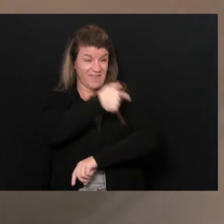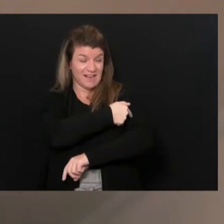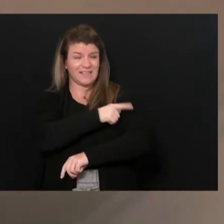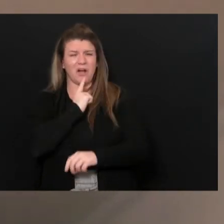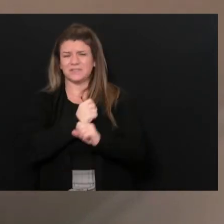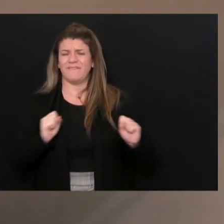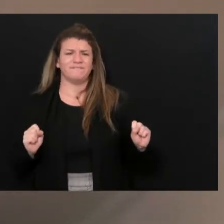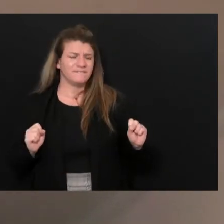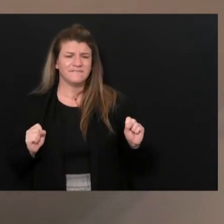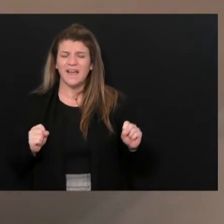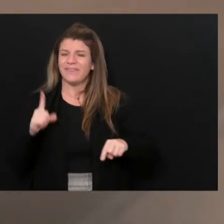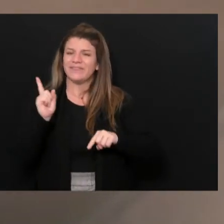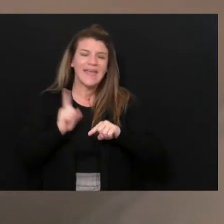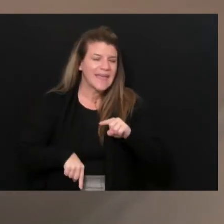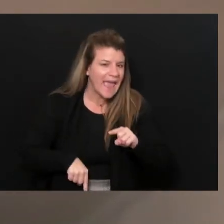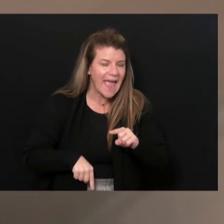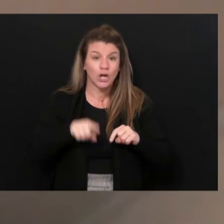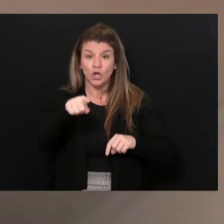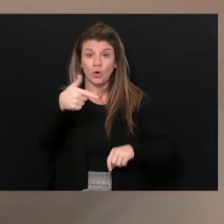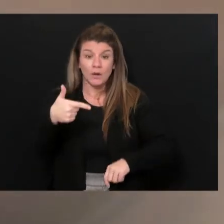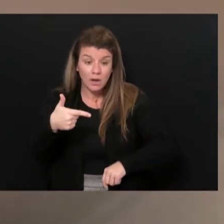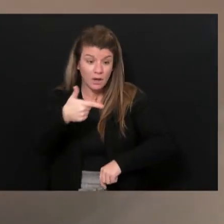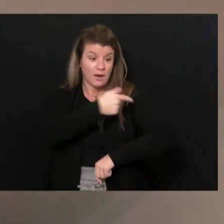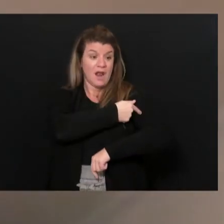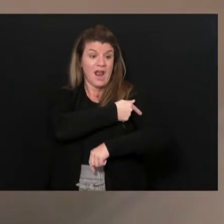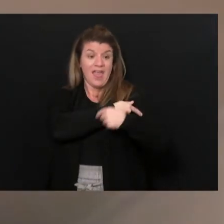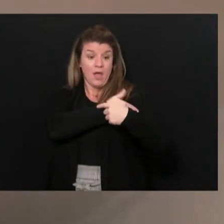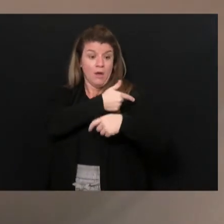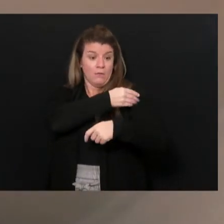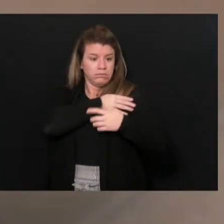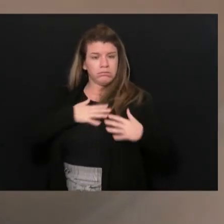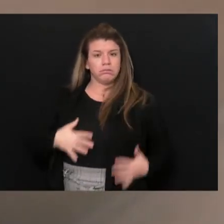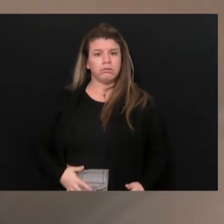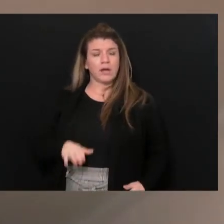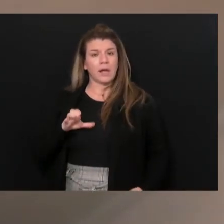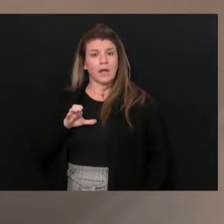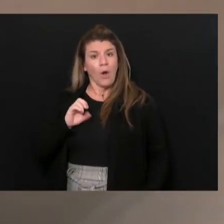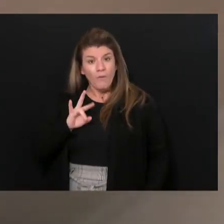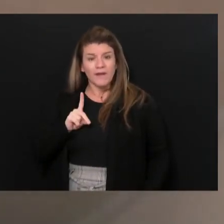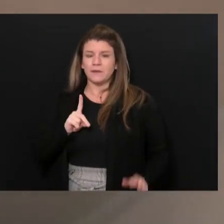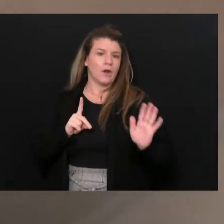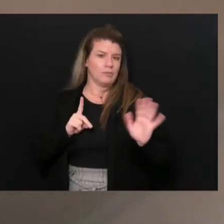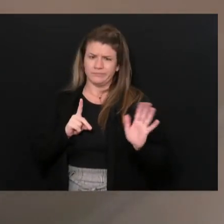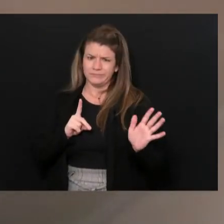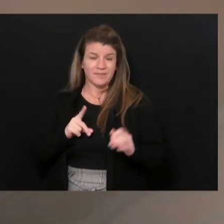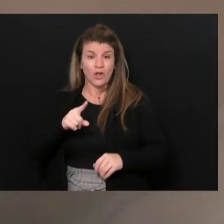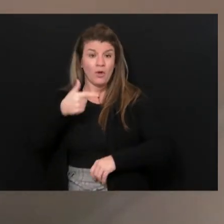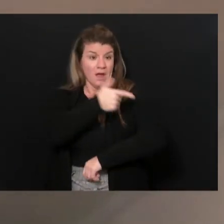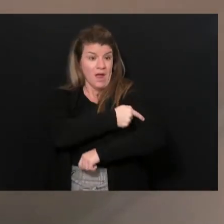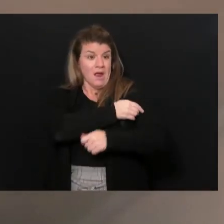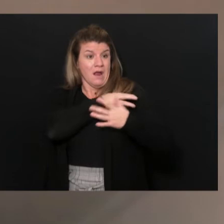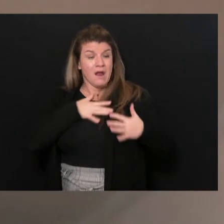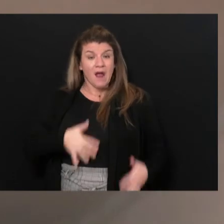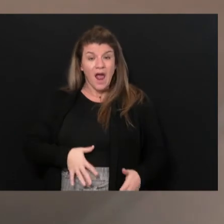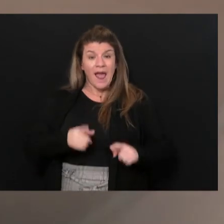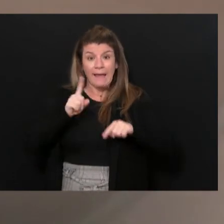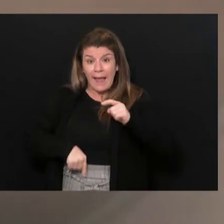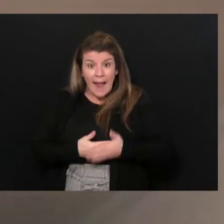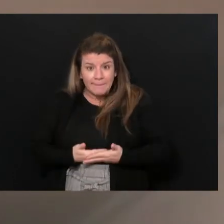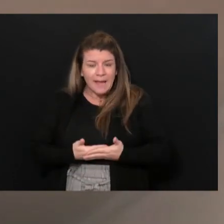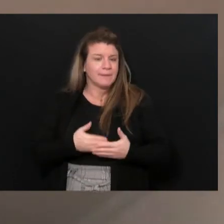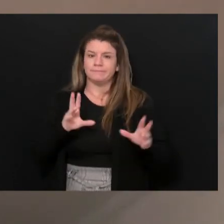safe. They cannot give you COVID. They cannot make you go sterile. They do not have the ability